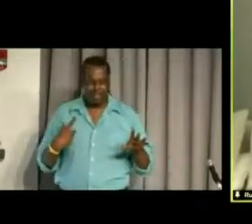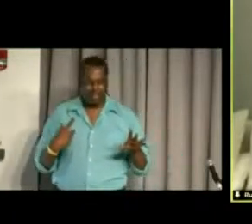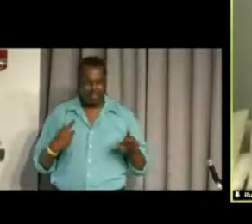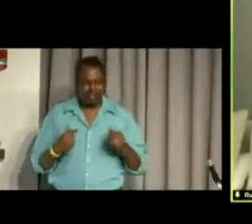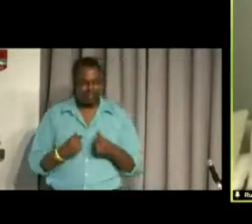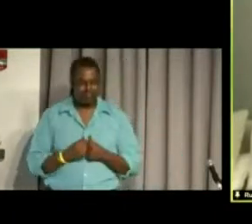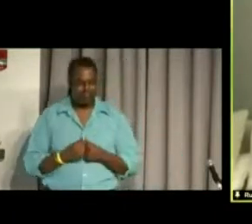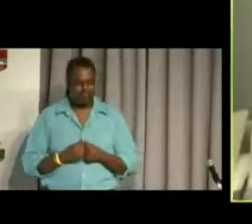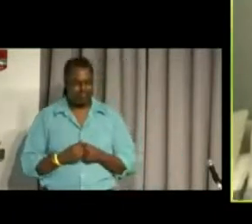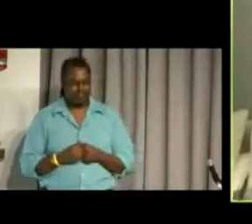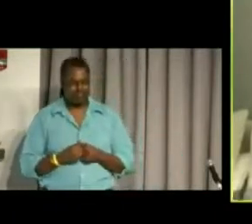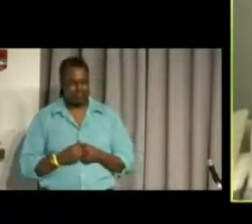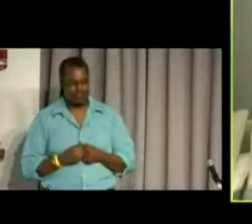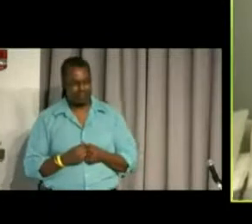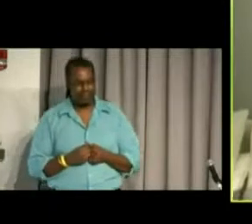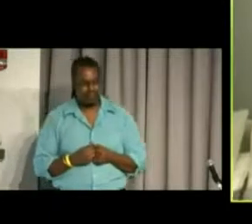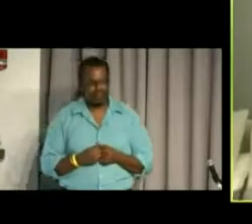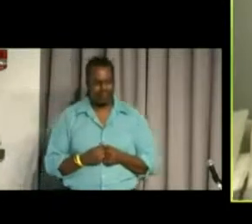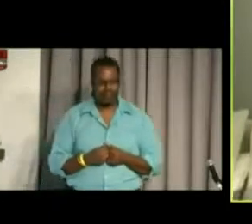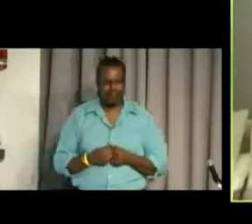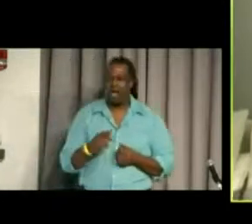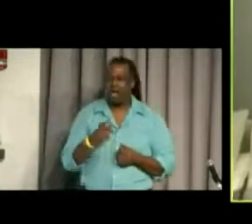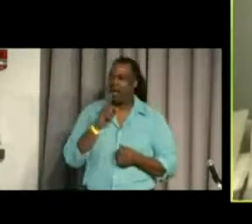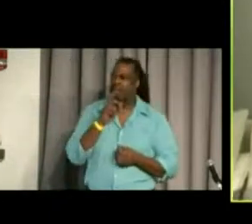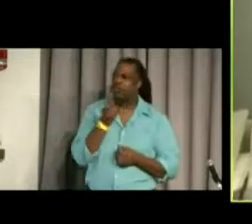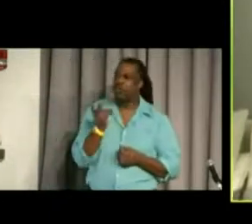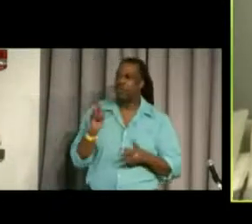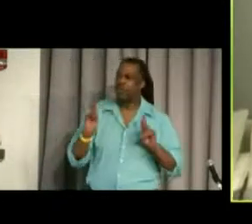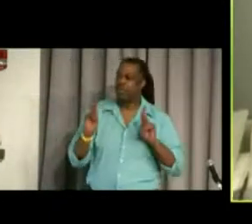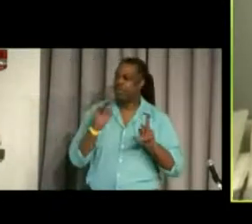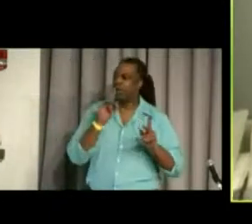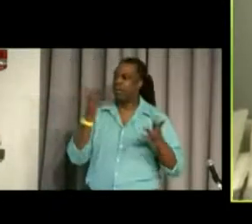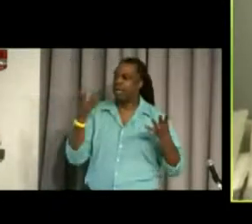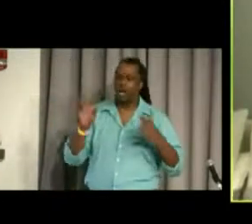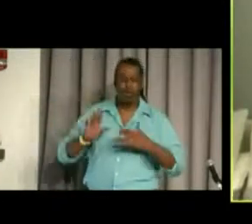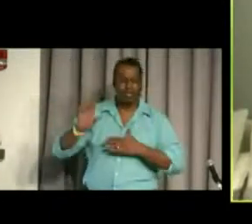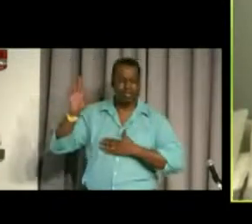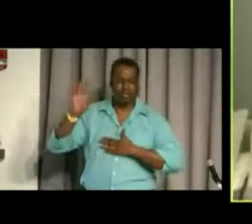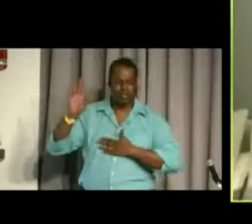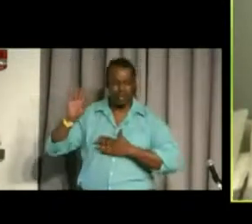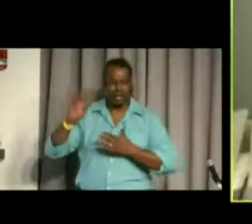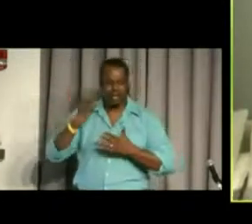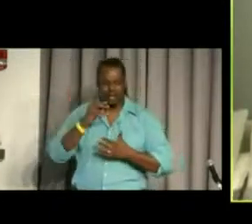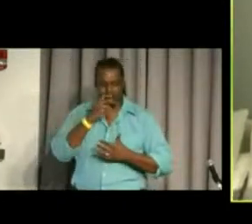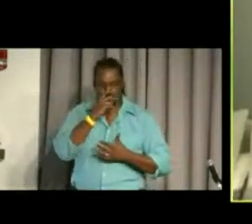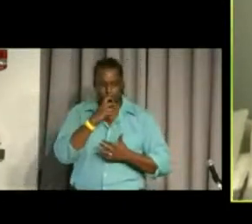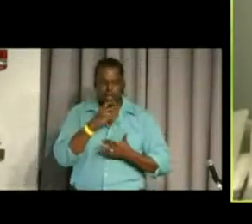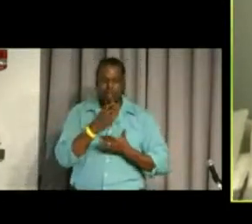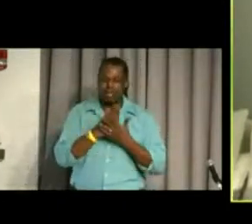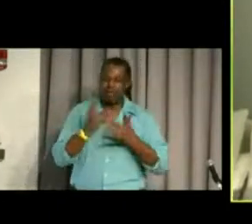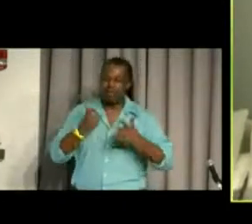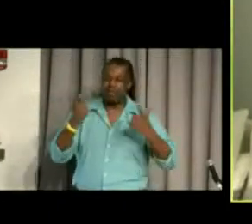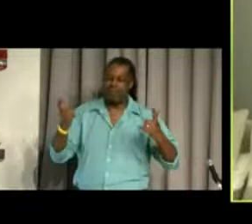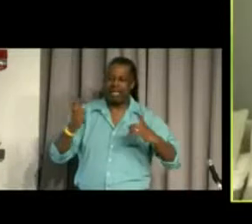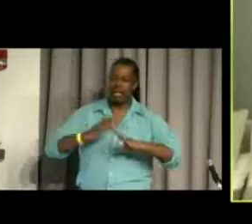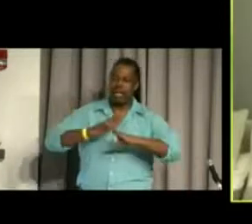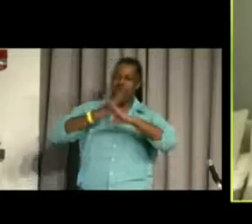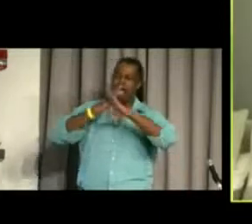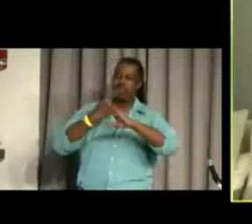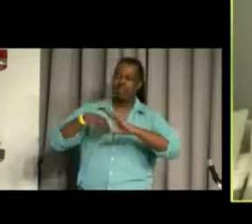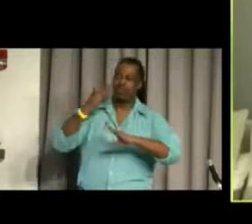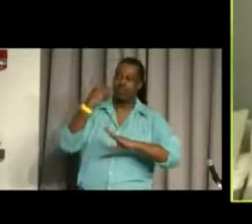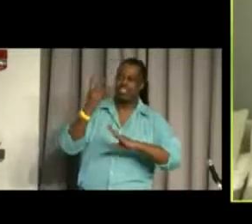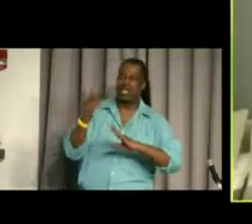I think a few people will probably testify to some of the more major disasters that we have seen in terms of